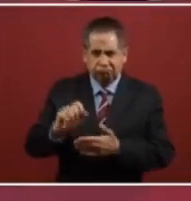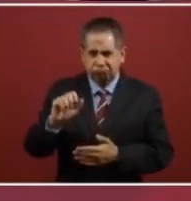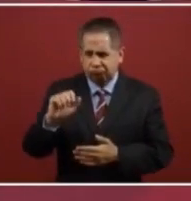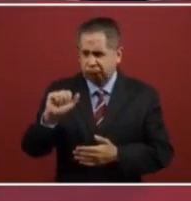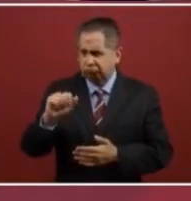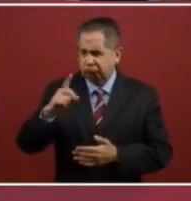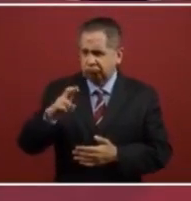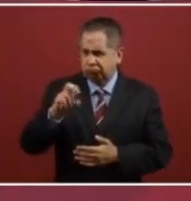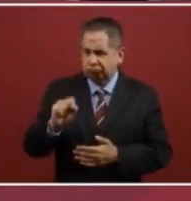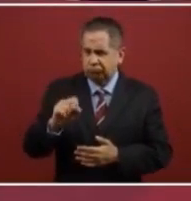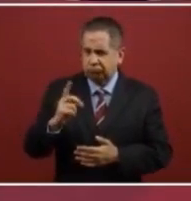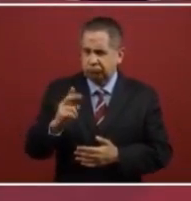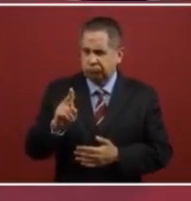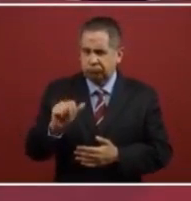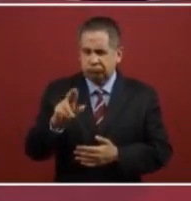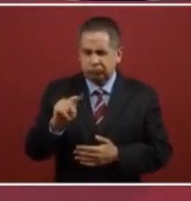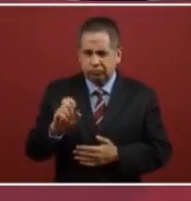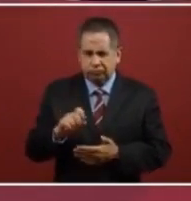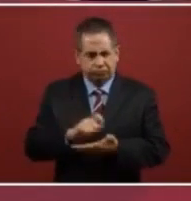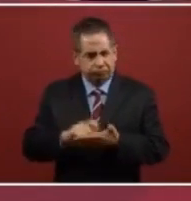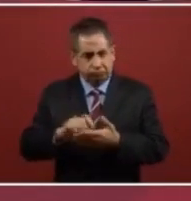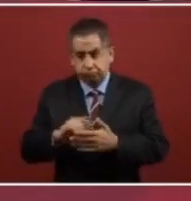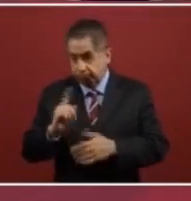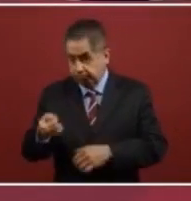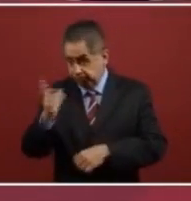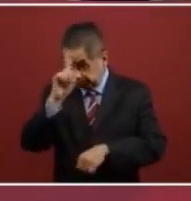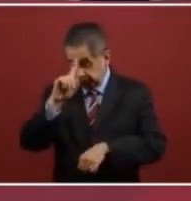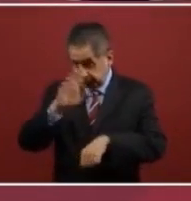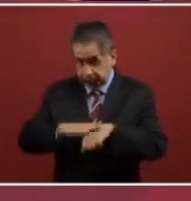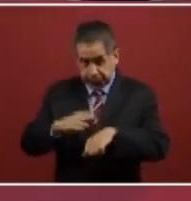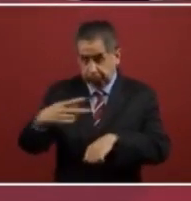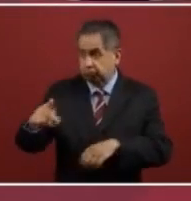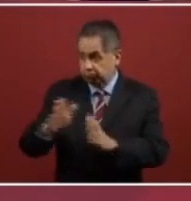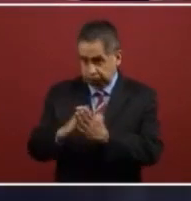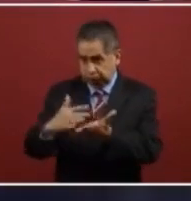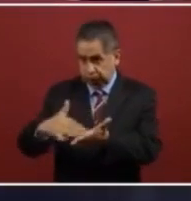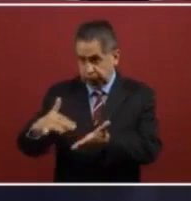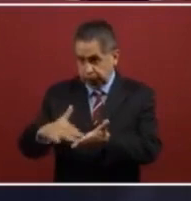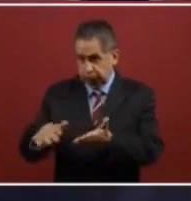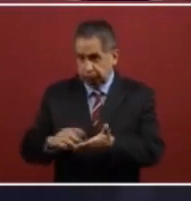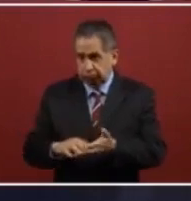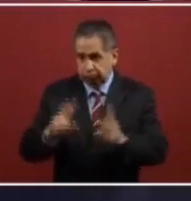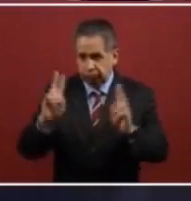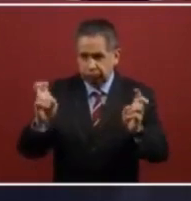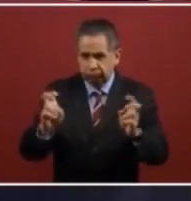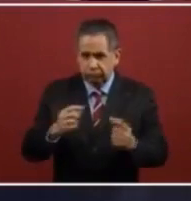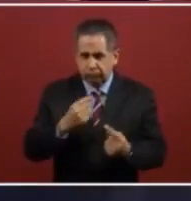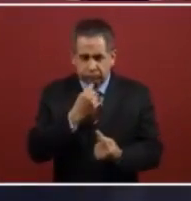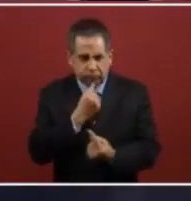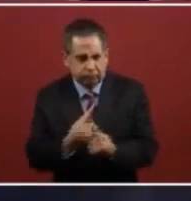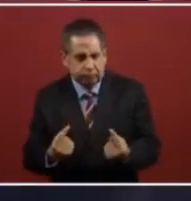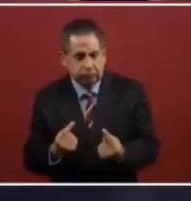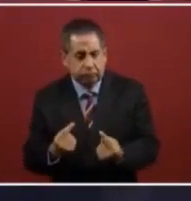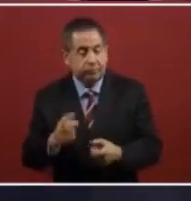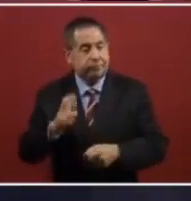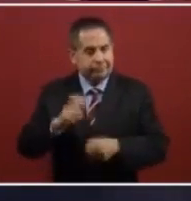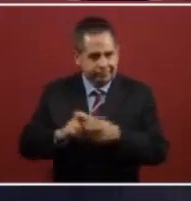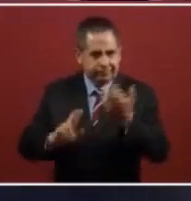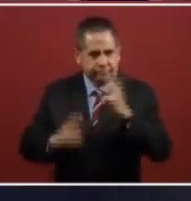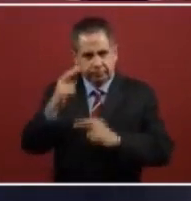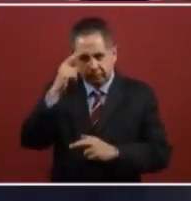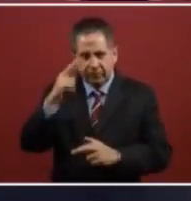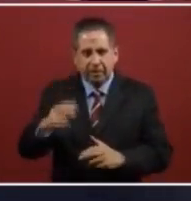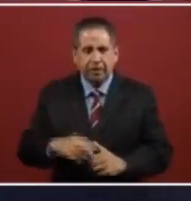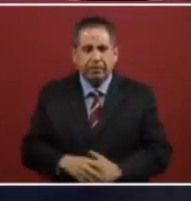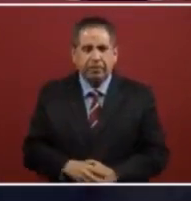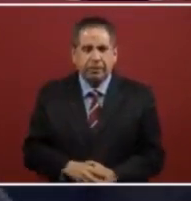Duarte. Andrés Te Duarte, a recomiendo great uno de writer. sus libros, I would recommend Un one of his niño en la books, Revolución Mexicana, A Little